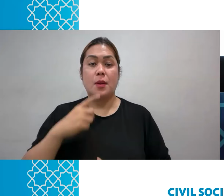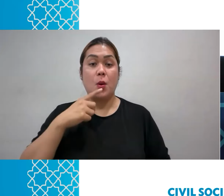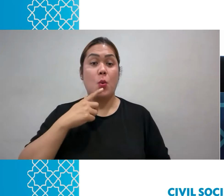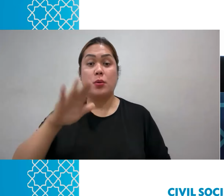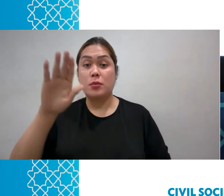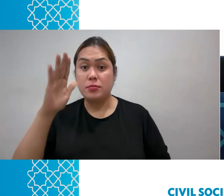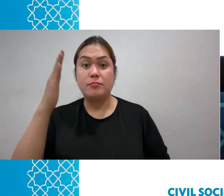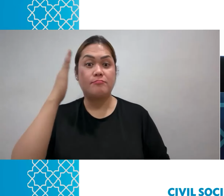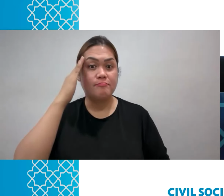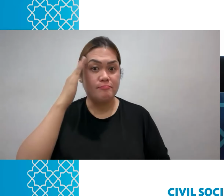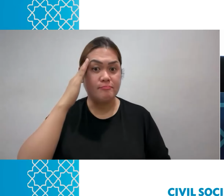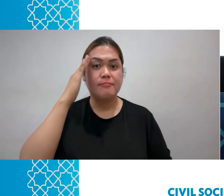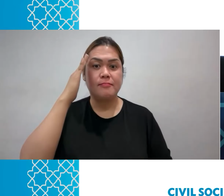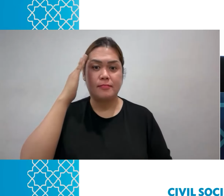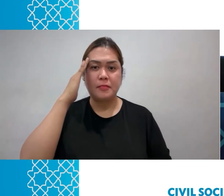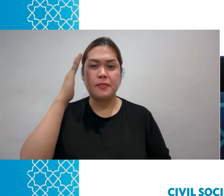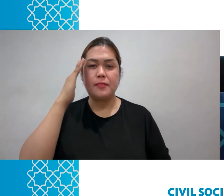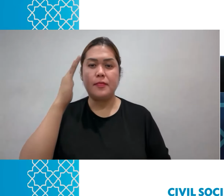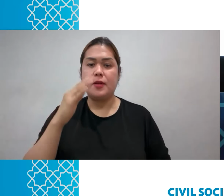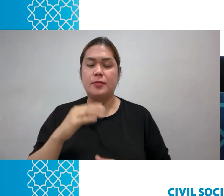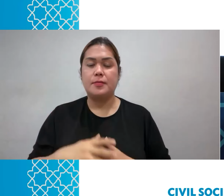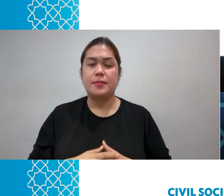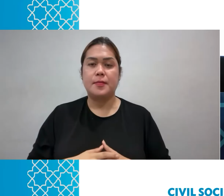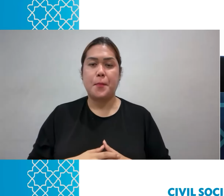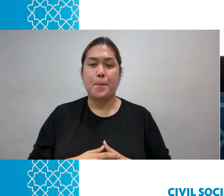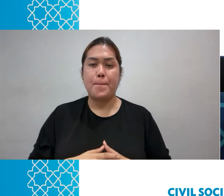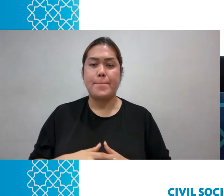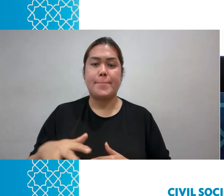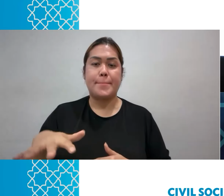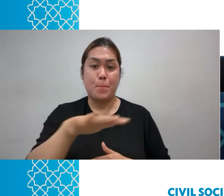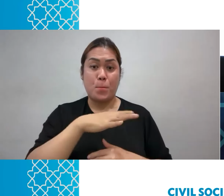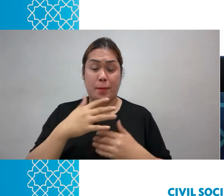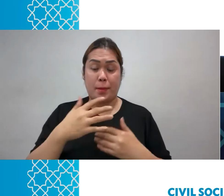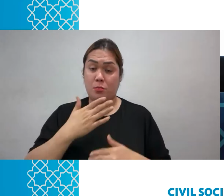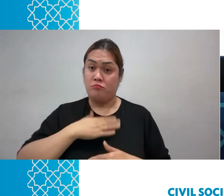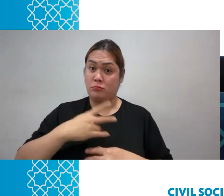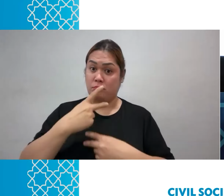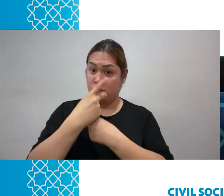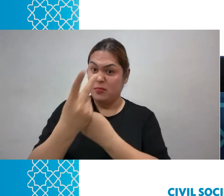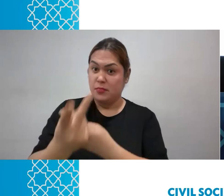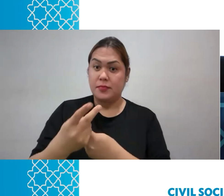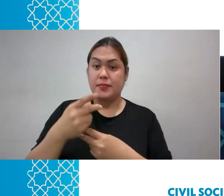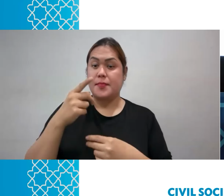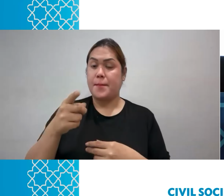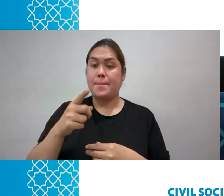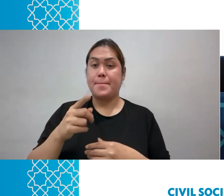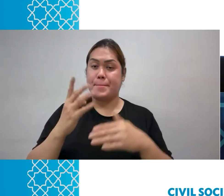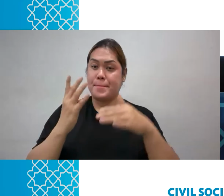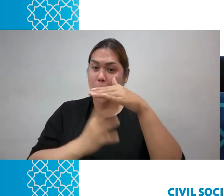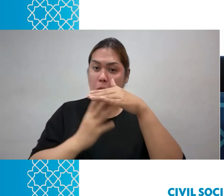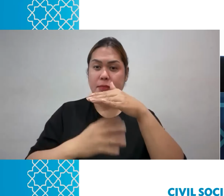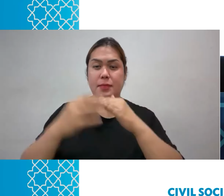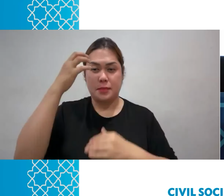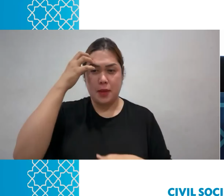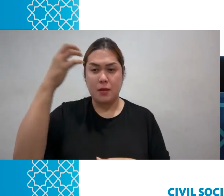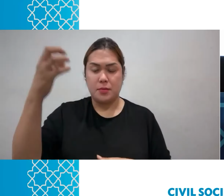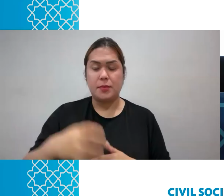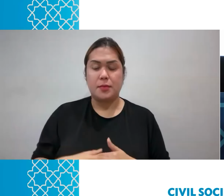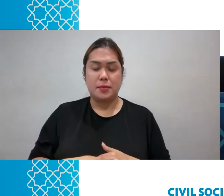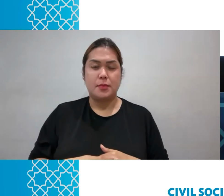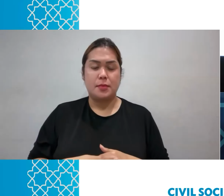of our borrowers, client governments, that there's a